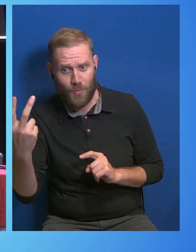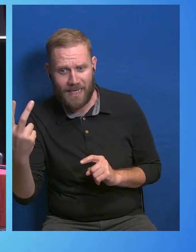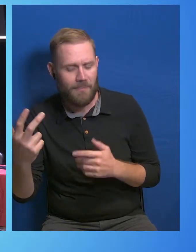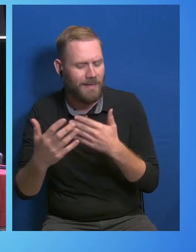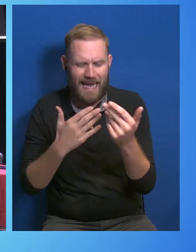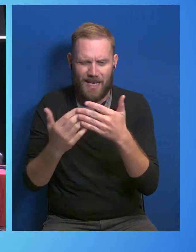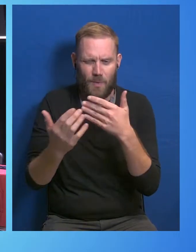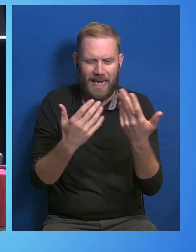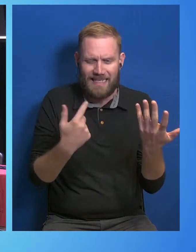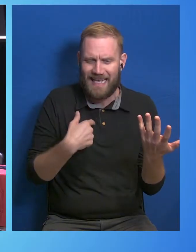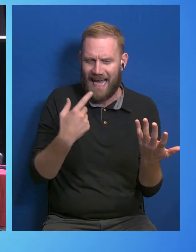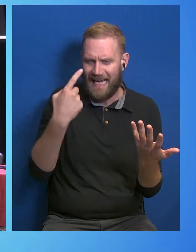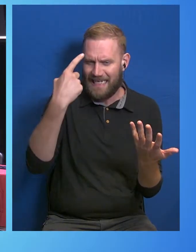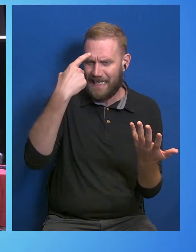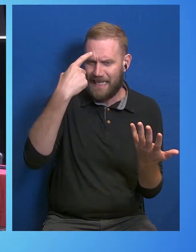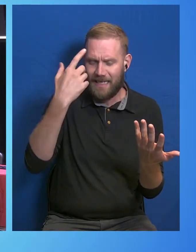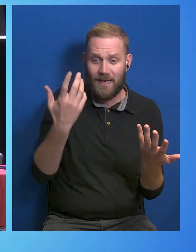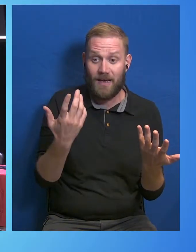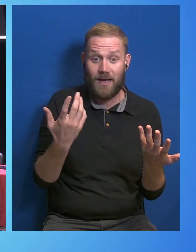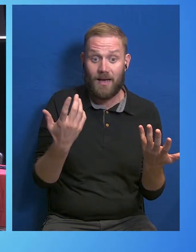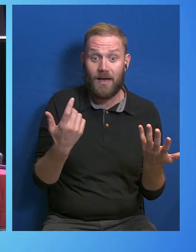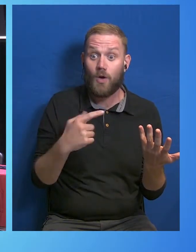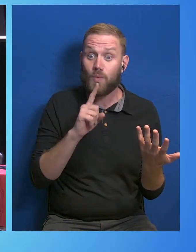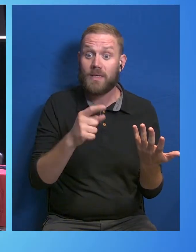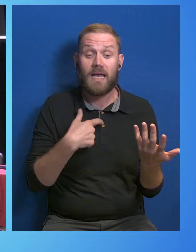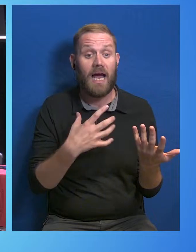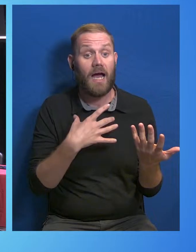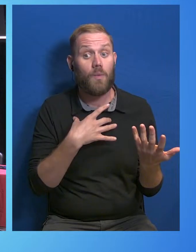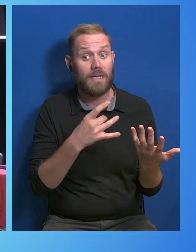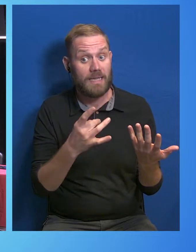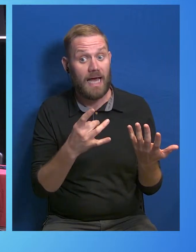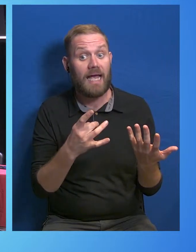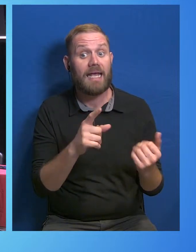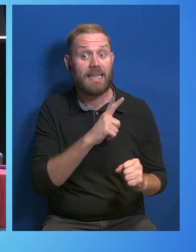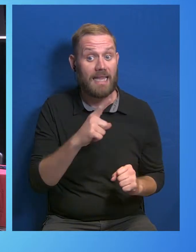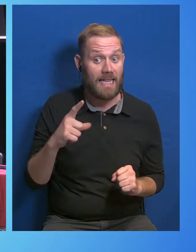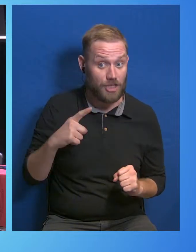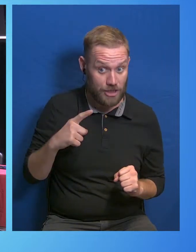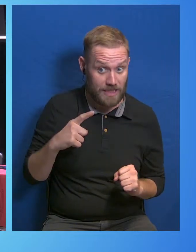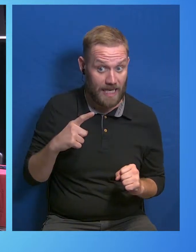rate, so, I really would like the legislators